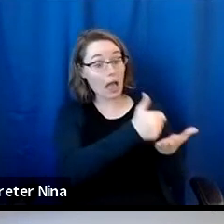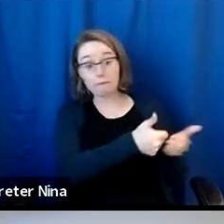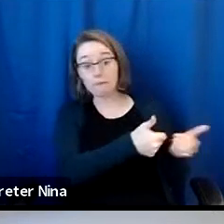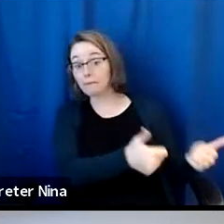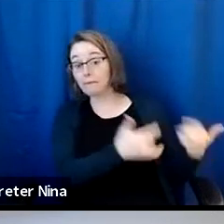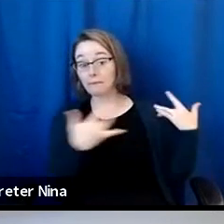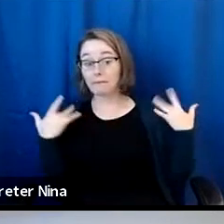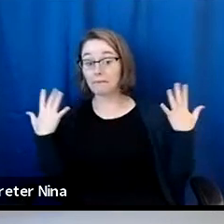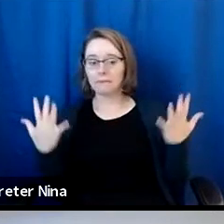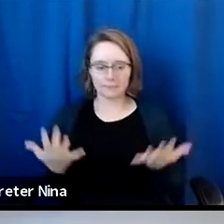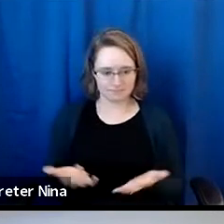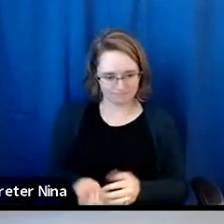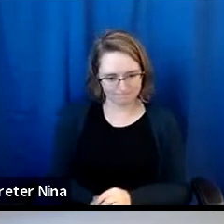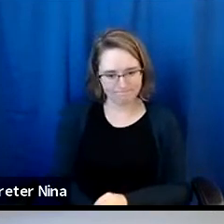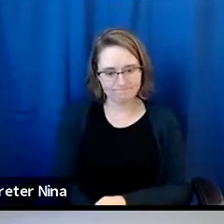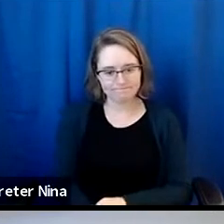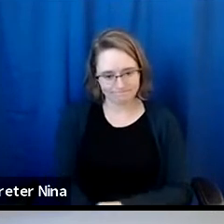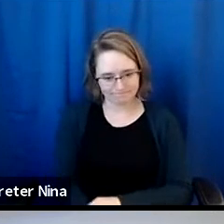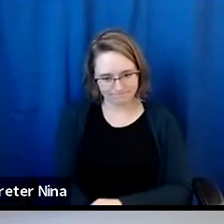off.